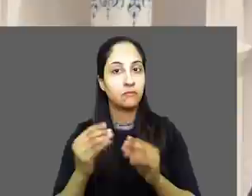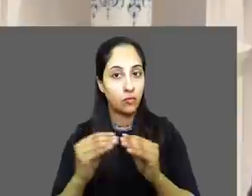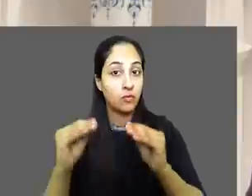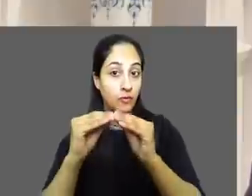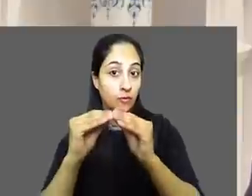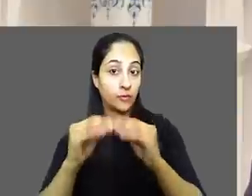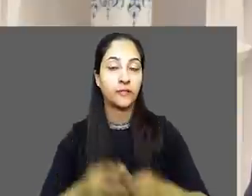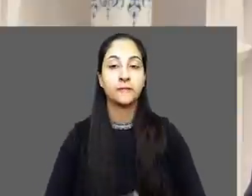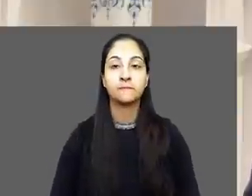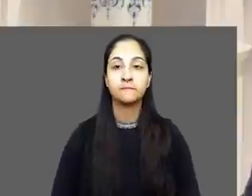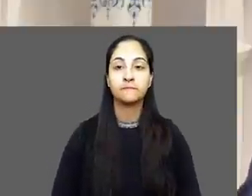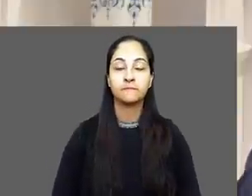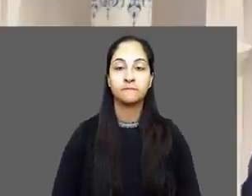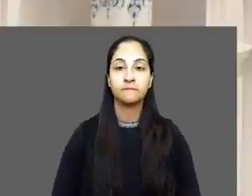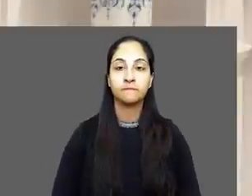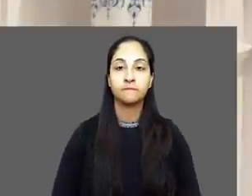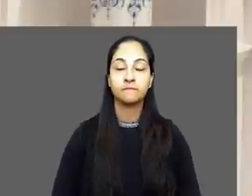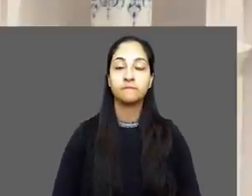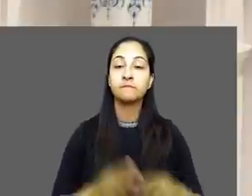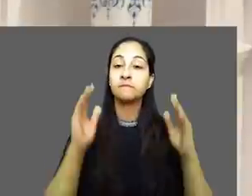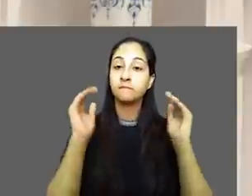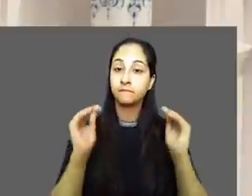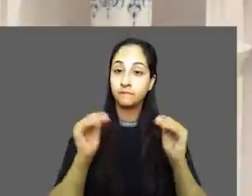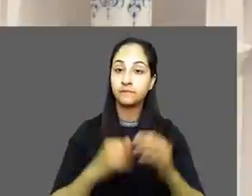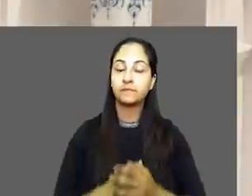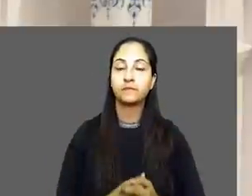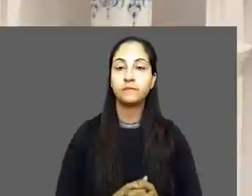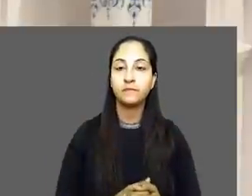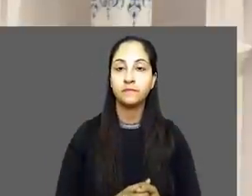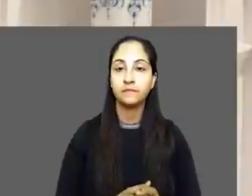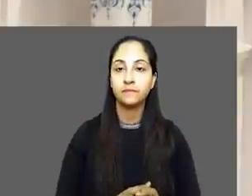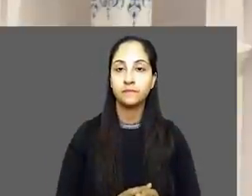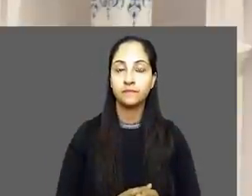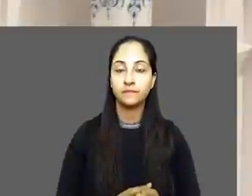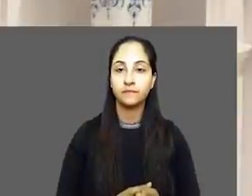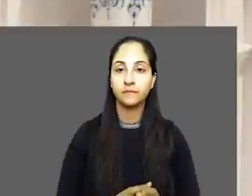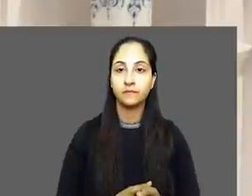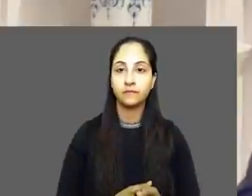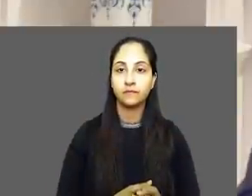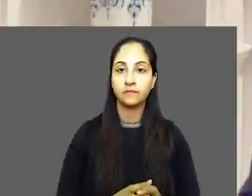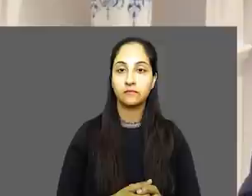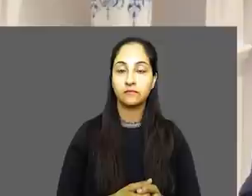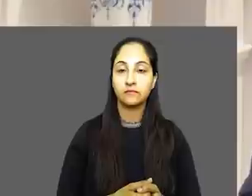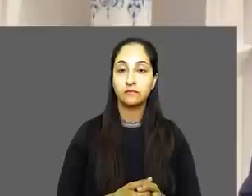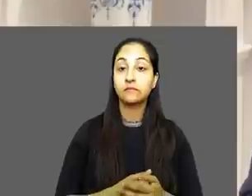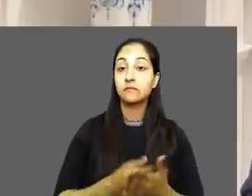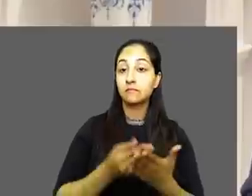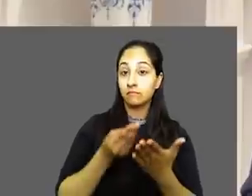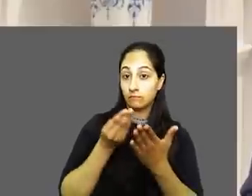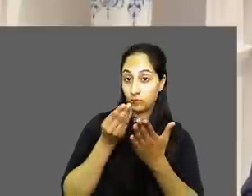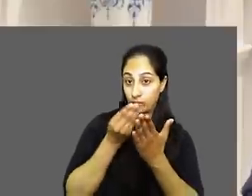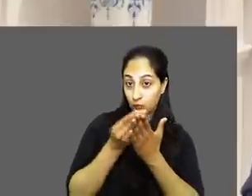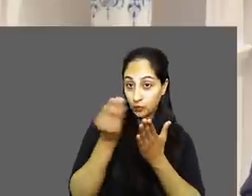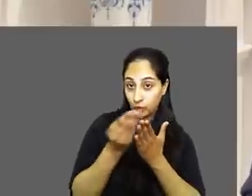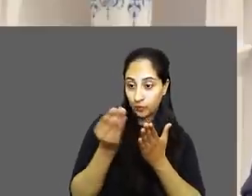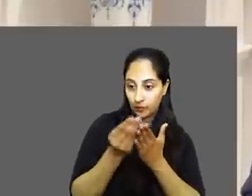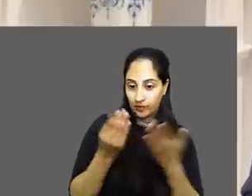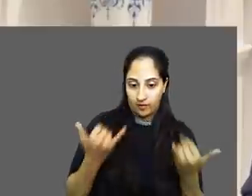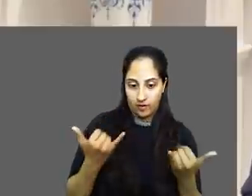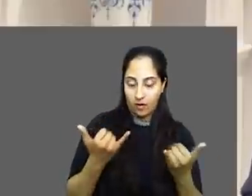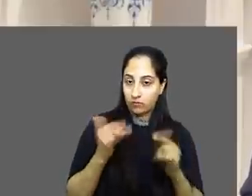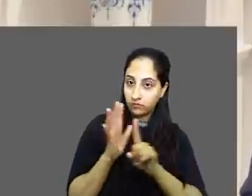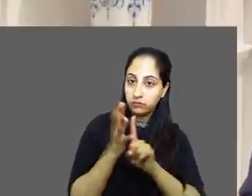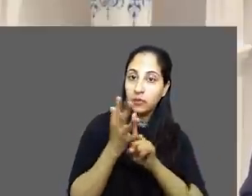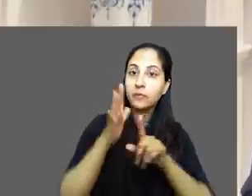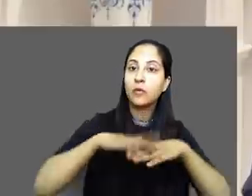in particular because a lot of the Jamaat is focused, for example, on the retail industry and needs to be aware of